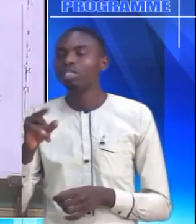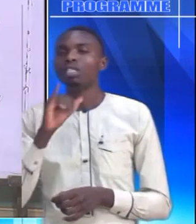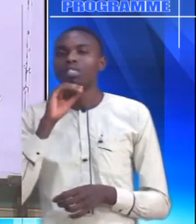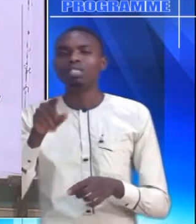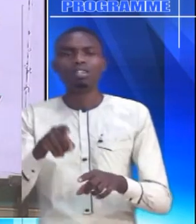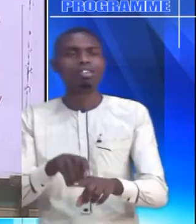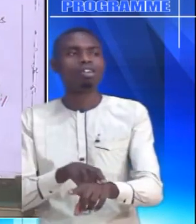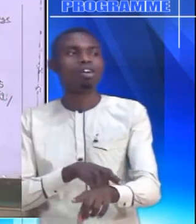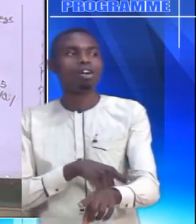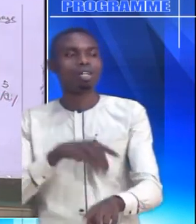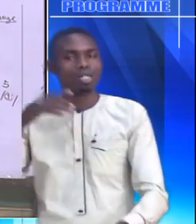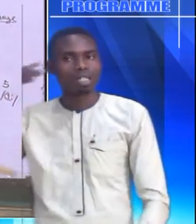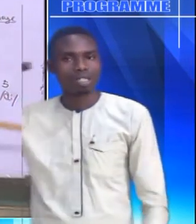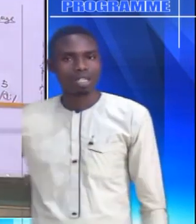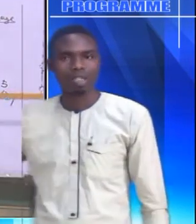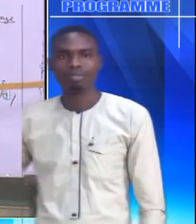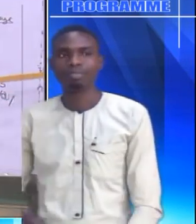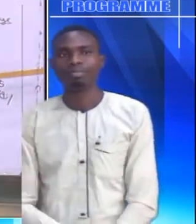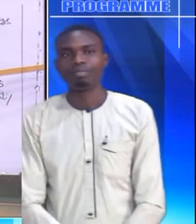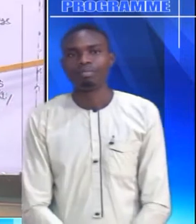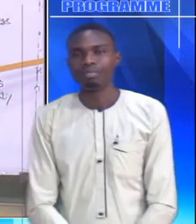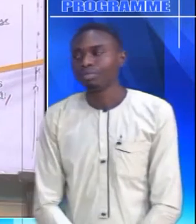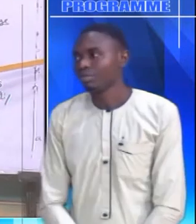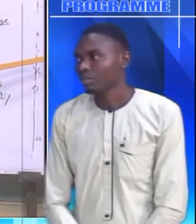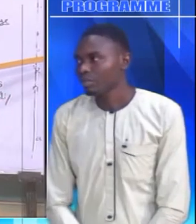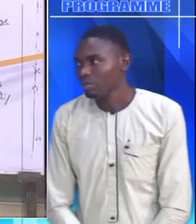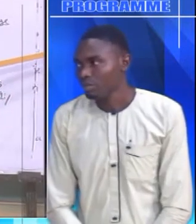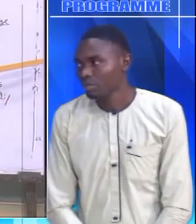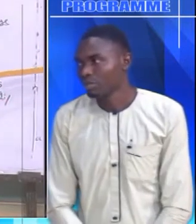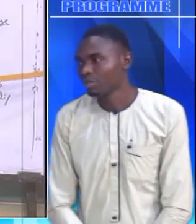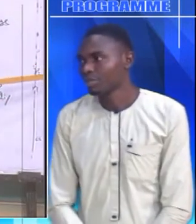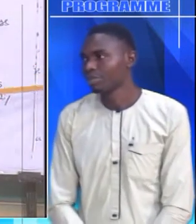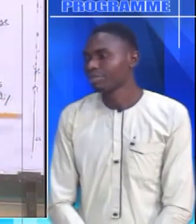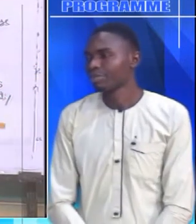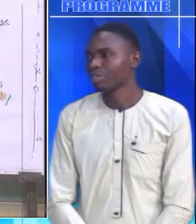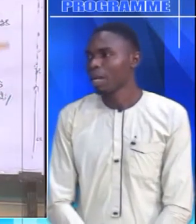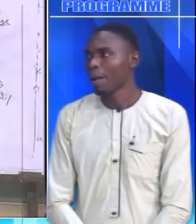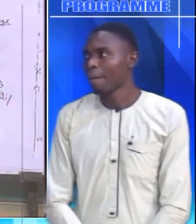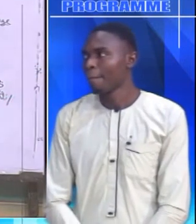So, further example of this vowel number 1 that is not